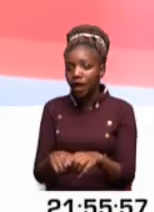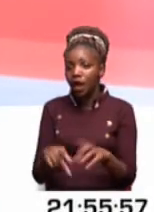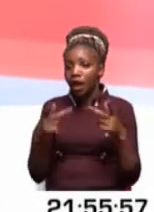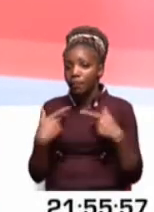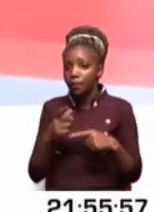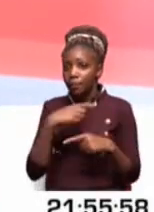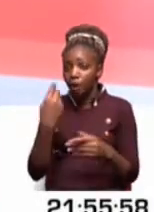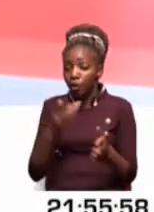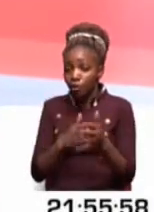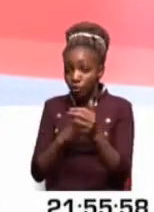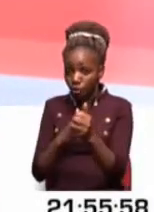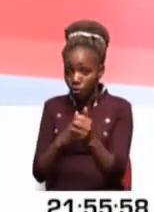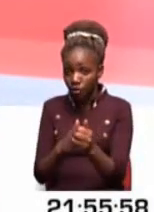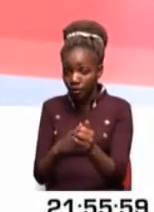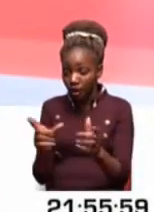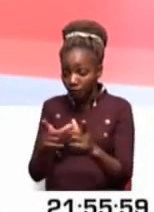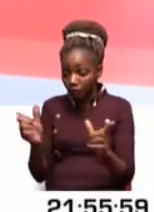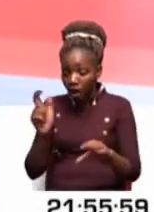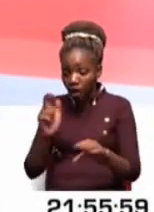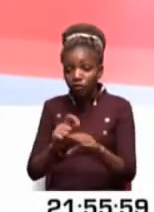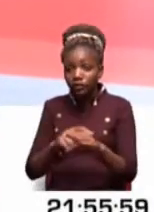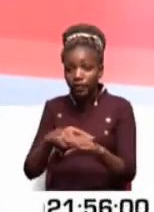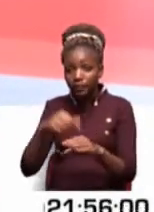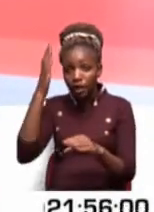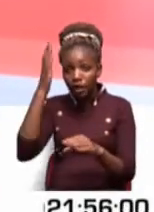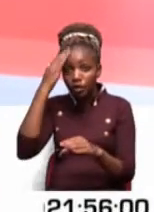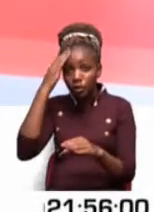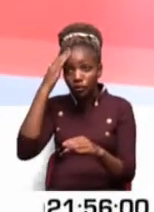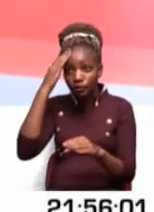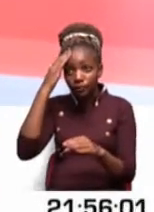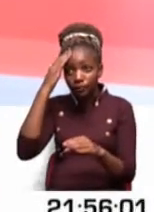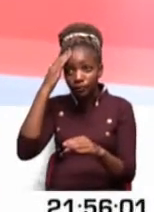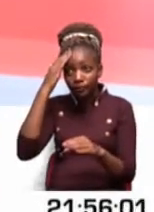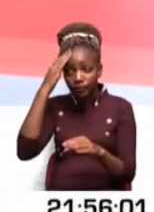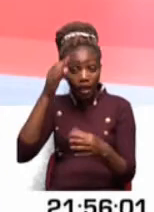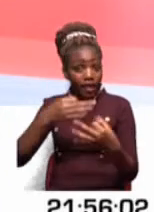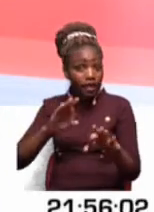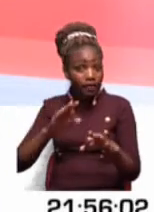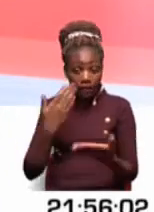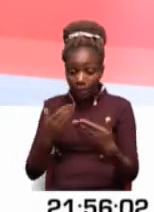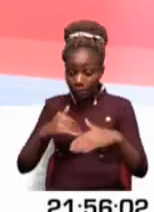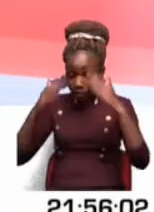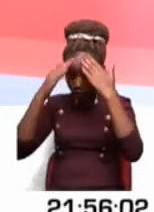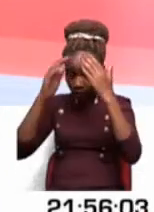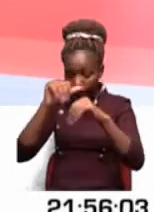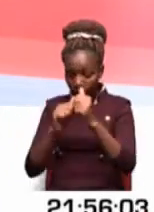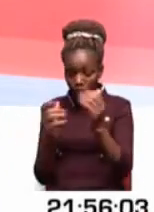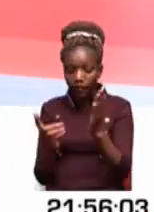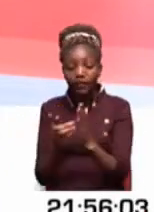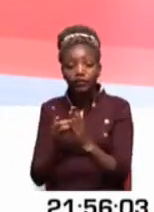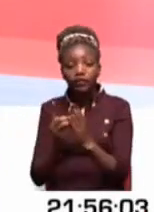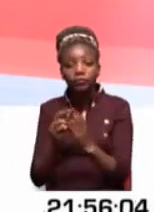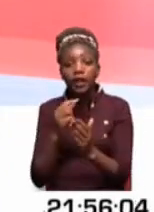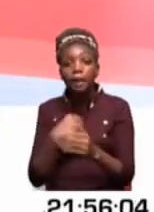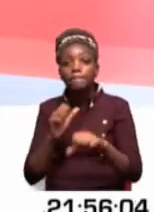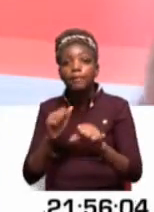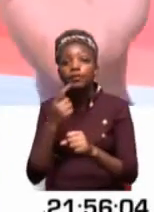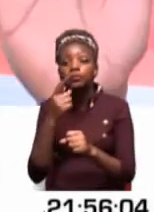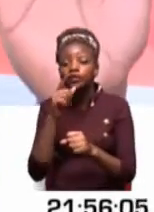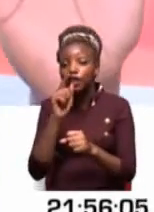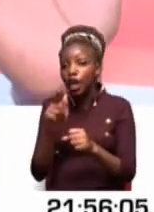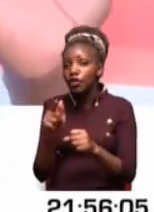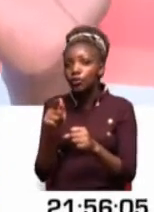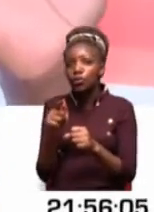not worse off, because if you look at the infrastructure, for example, I can just tell you that I have been unable